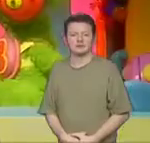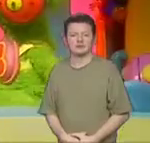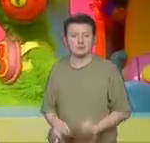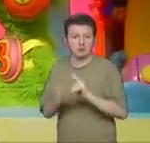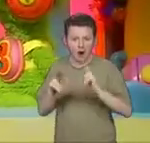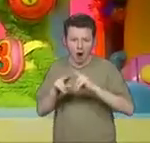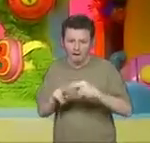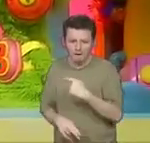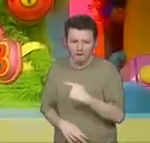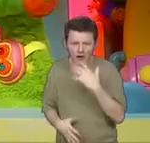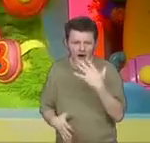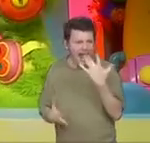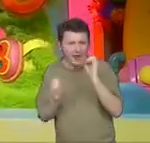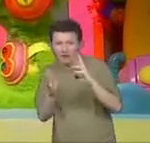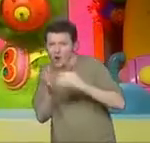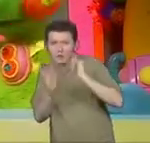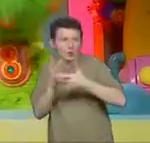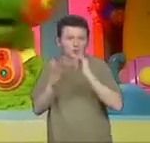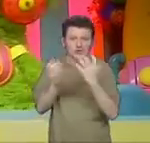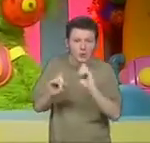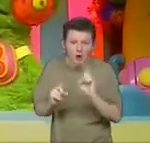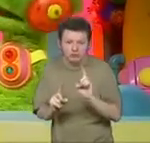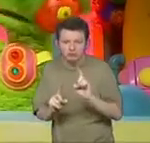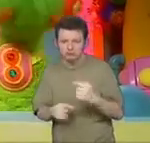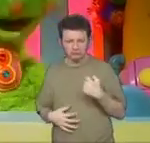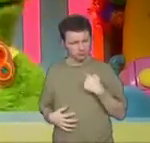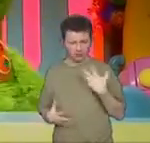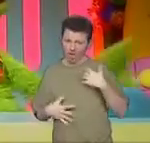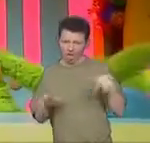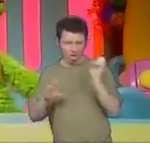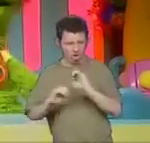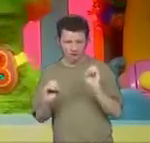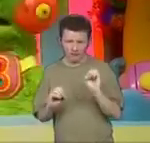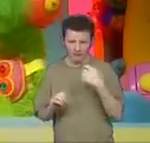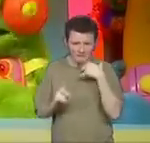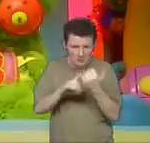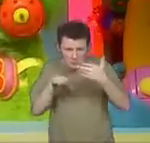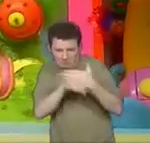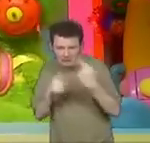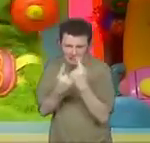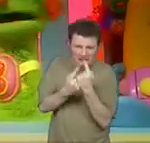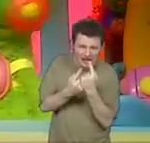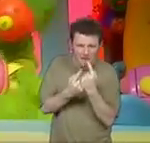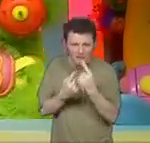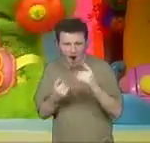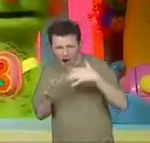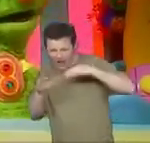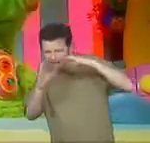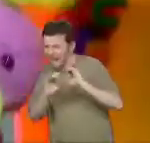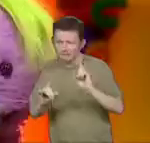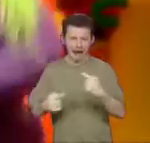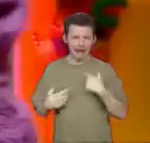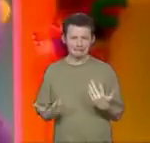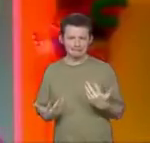Have you thought of a question for today's Hoob News? No, sorry, I haven't. I'm busy finding out about soft and squidgy things on Hoobnet.